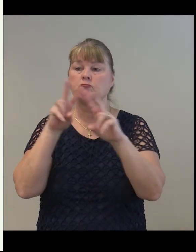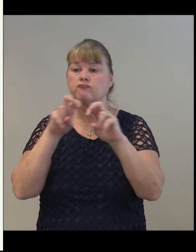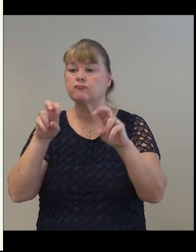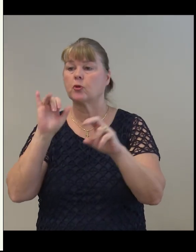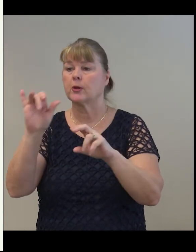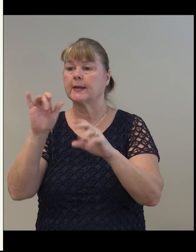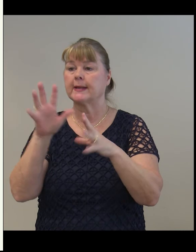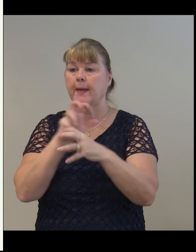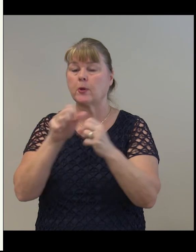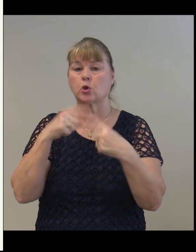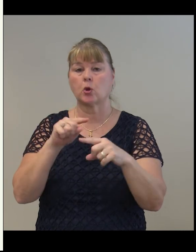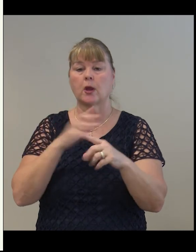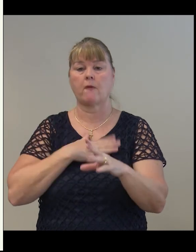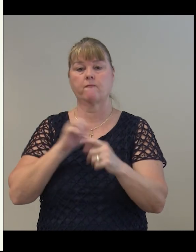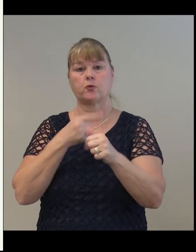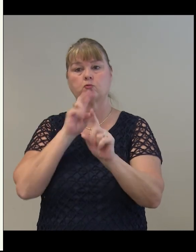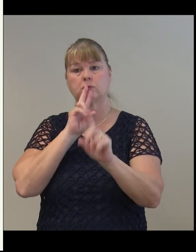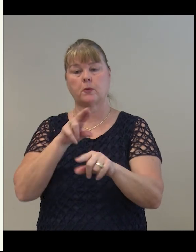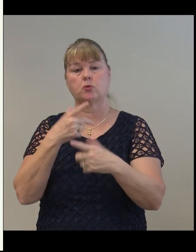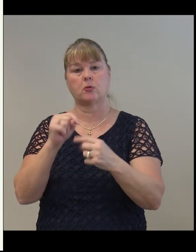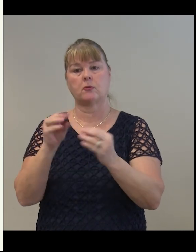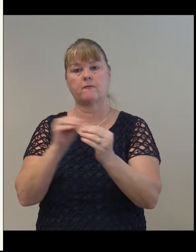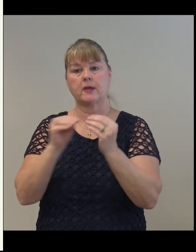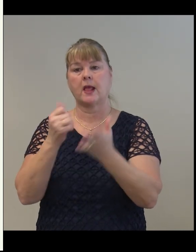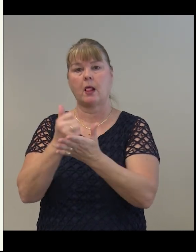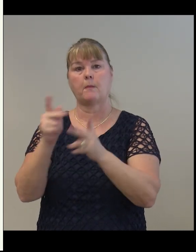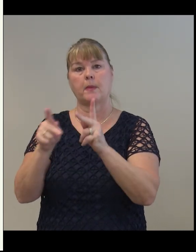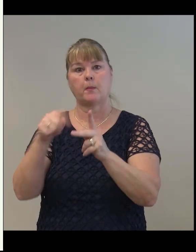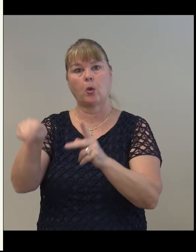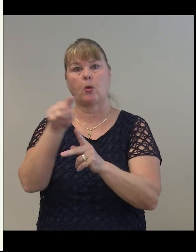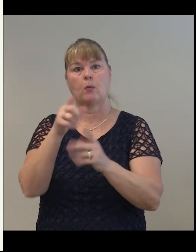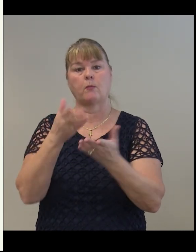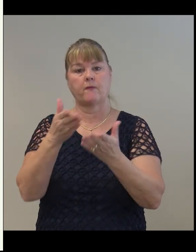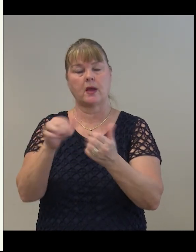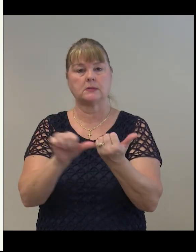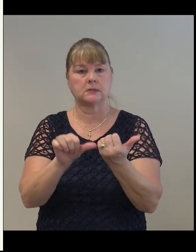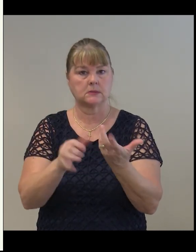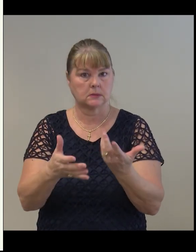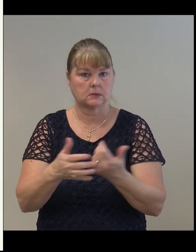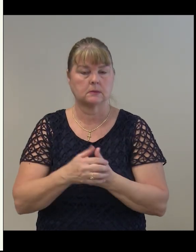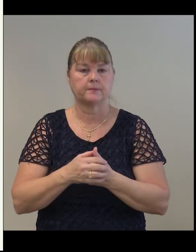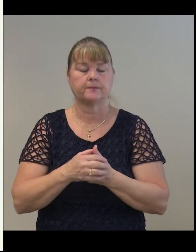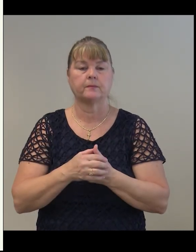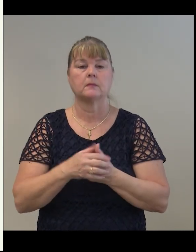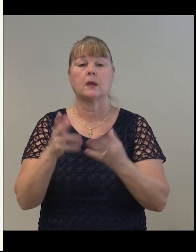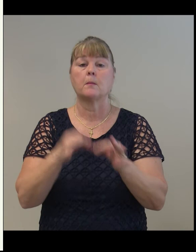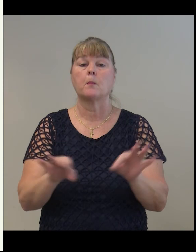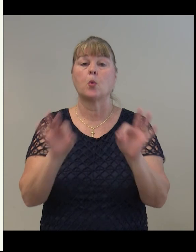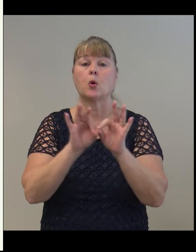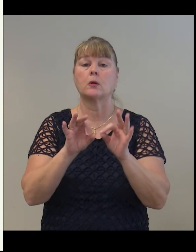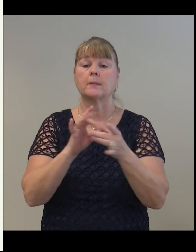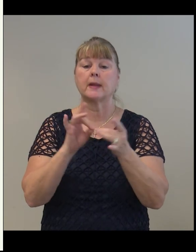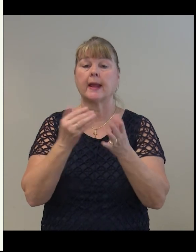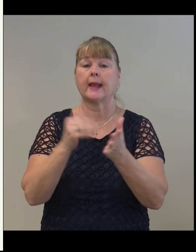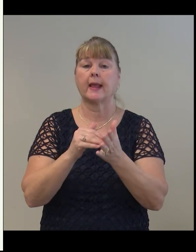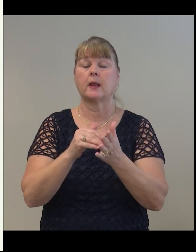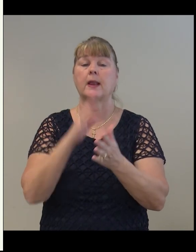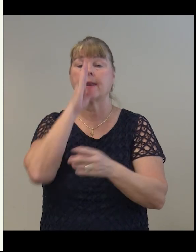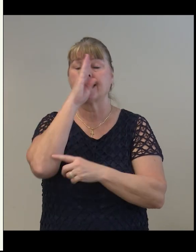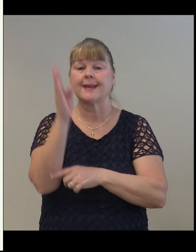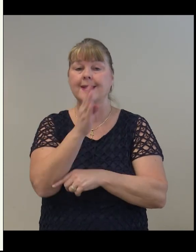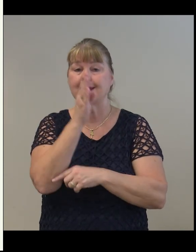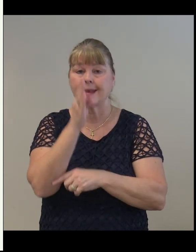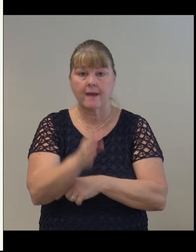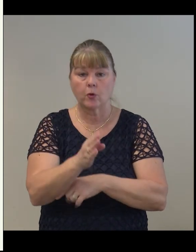to assess damages while our first responders are out trying to rescue and provide assistance. It's important to mention here